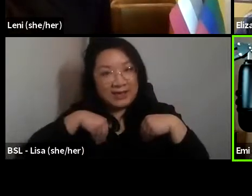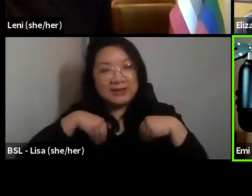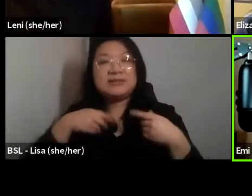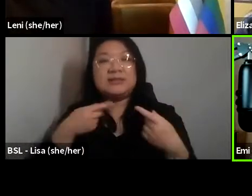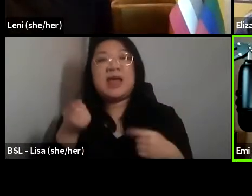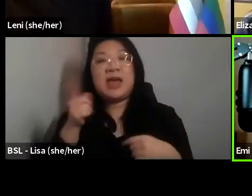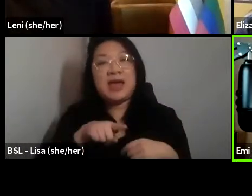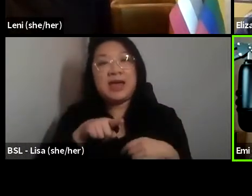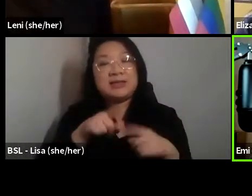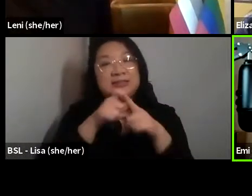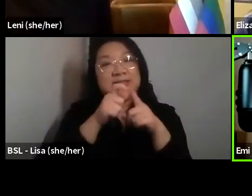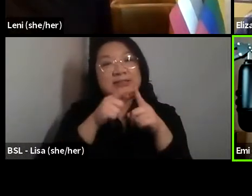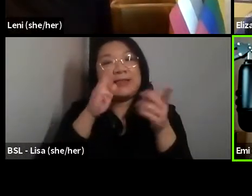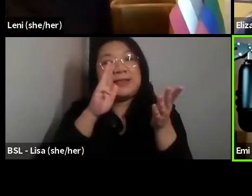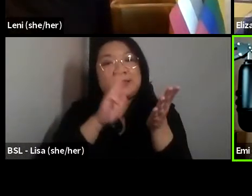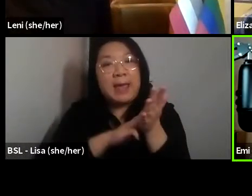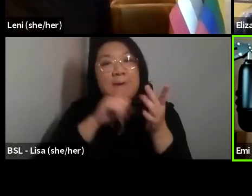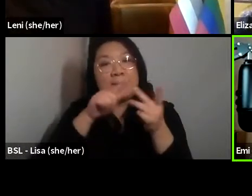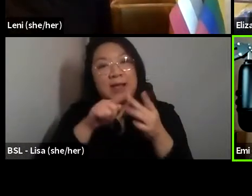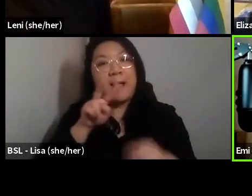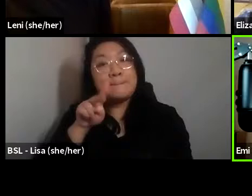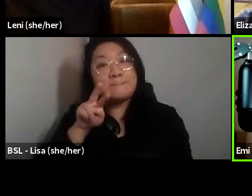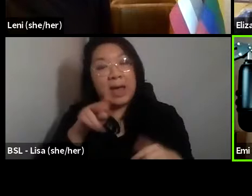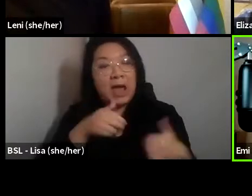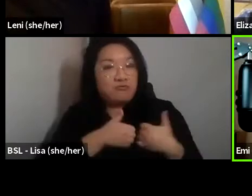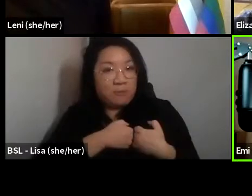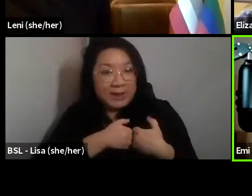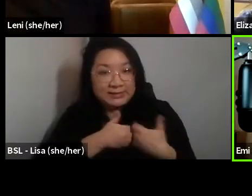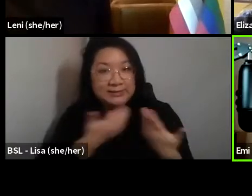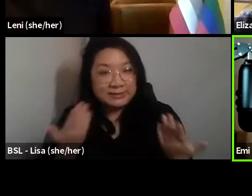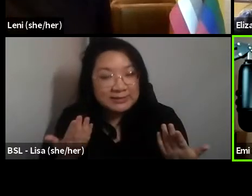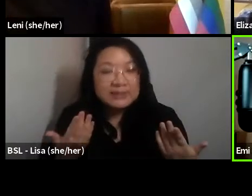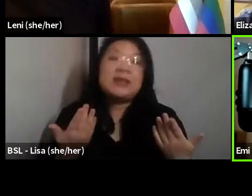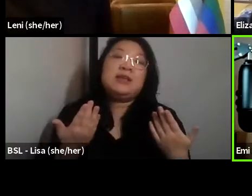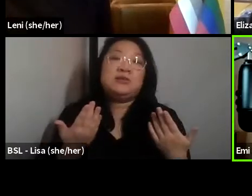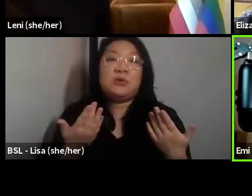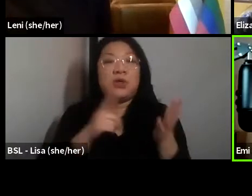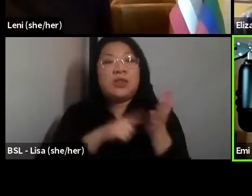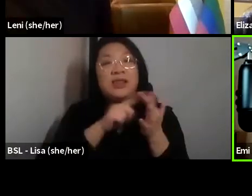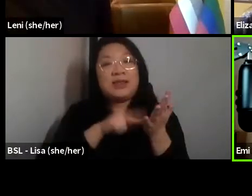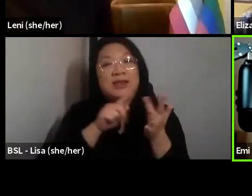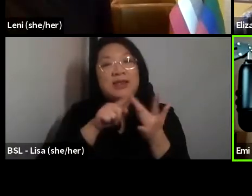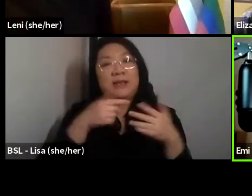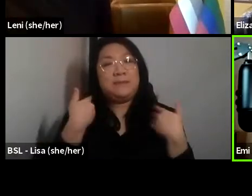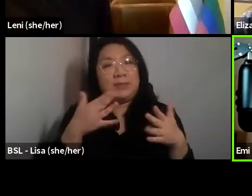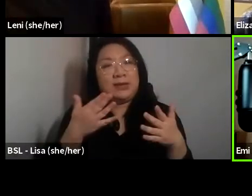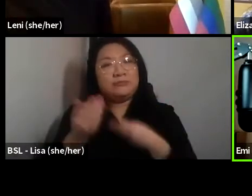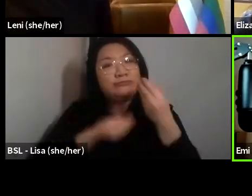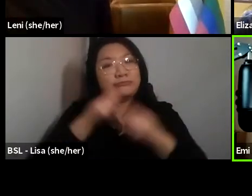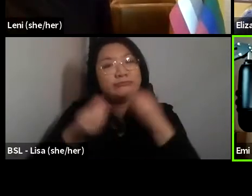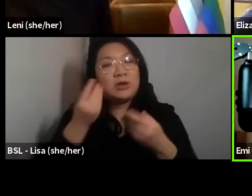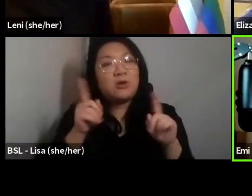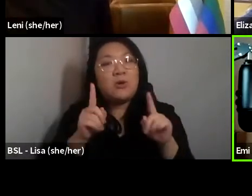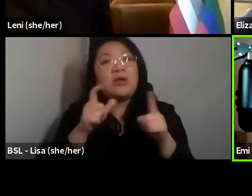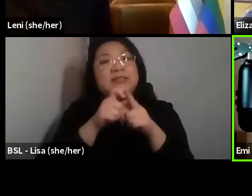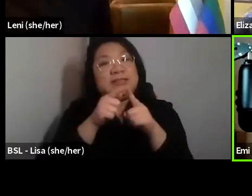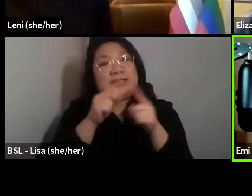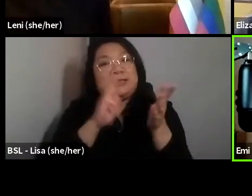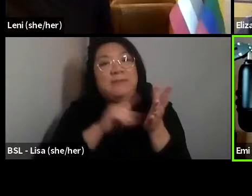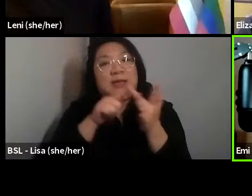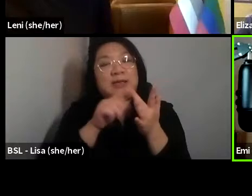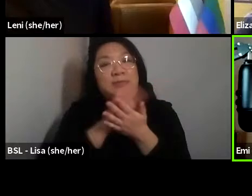and demi-biromantic. So as Lenny described earlier, demi-romantic being